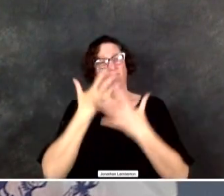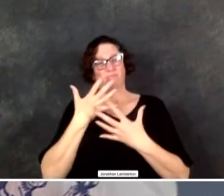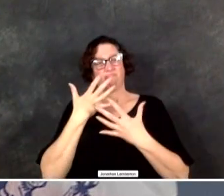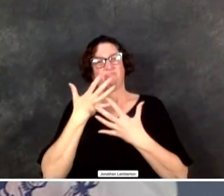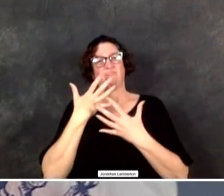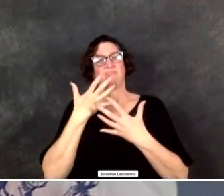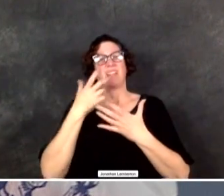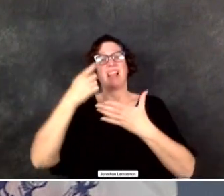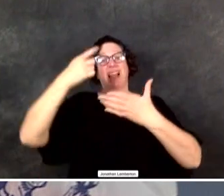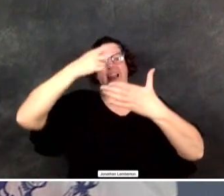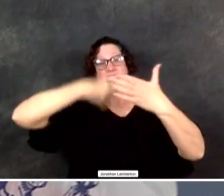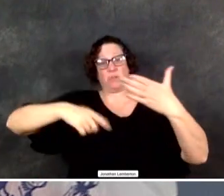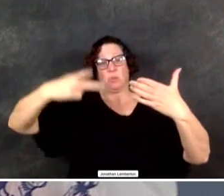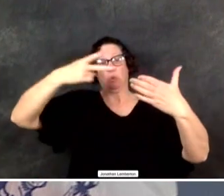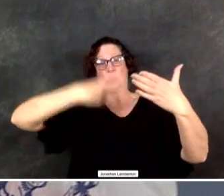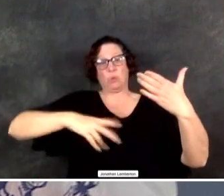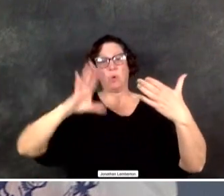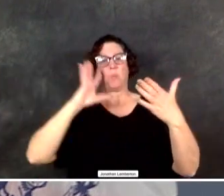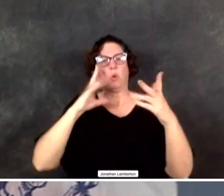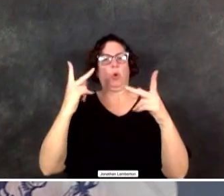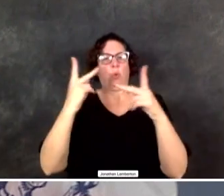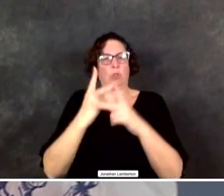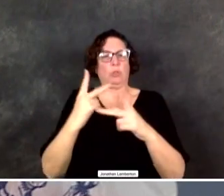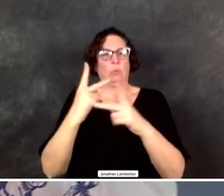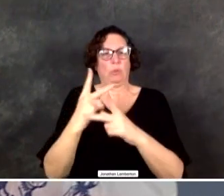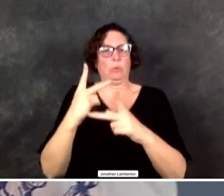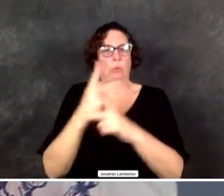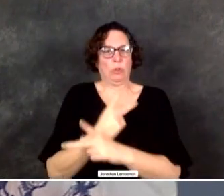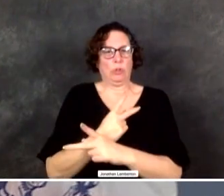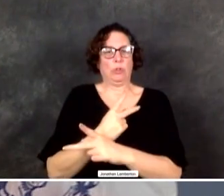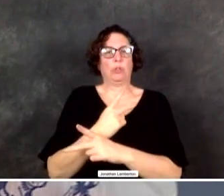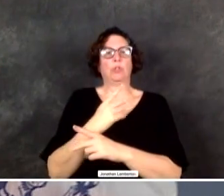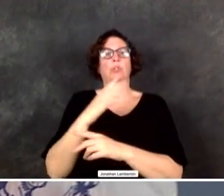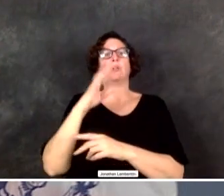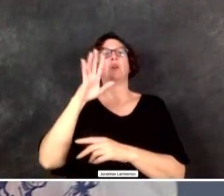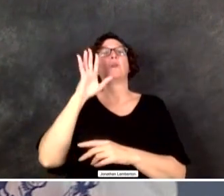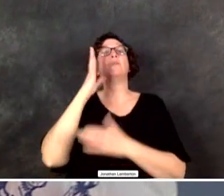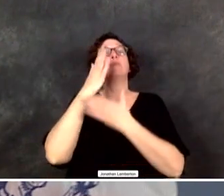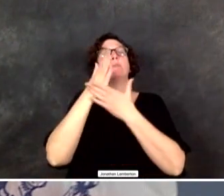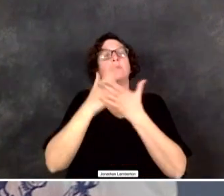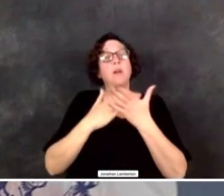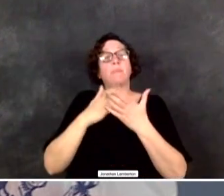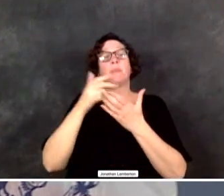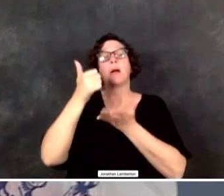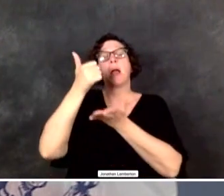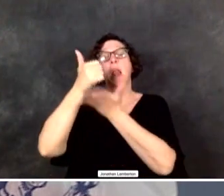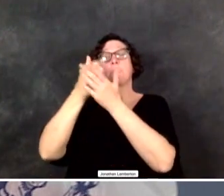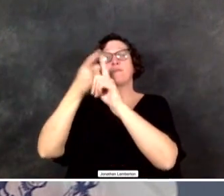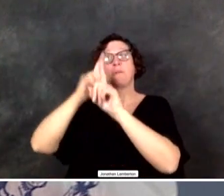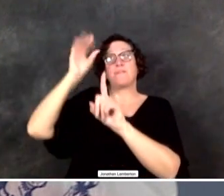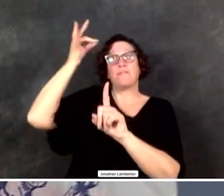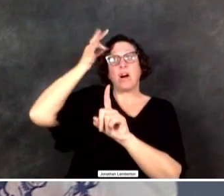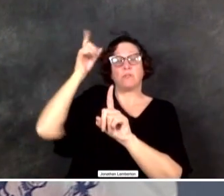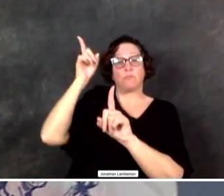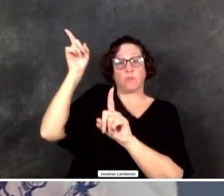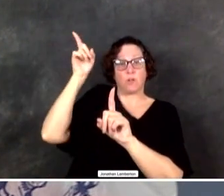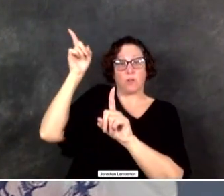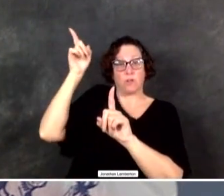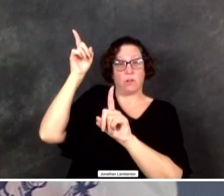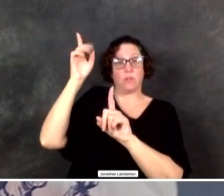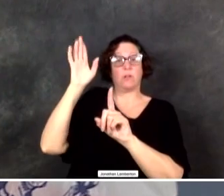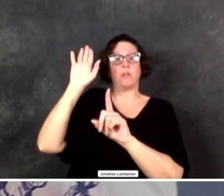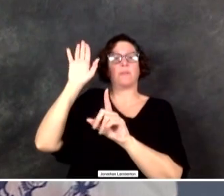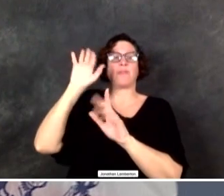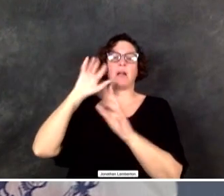going ahead. There is some help coming from the federal government. That's a good thing in terms of, you know, the money coming out of the stimulus. And certainly these